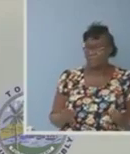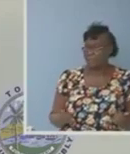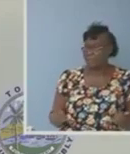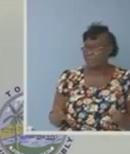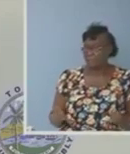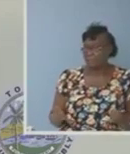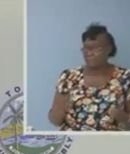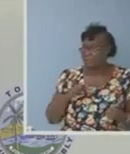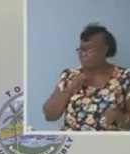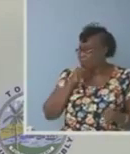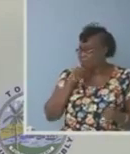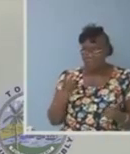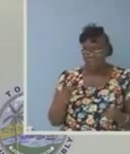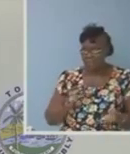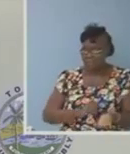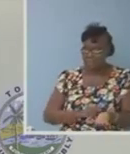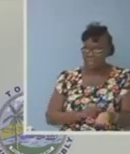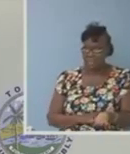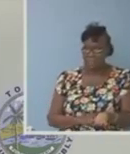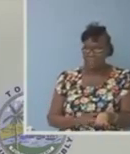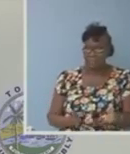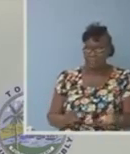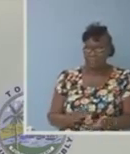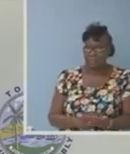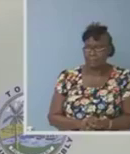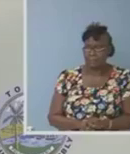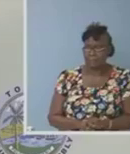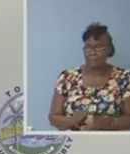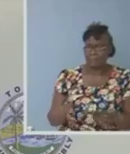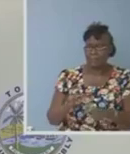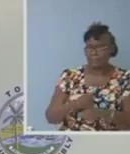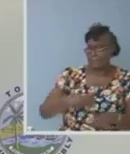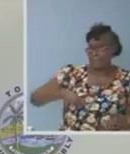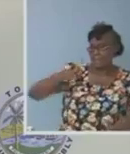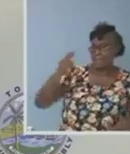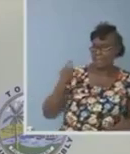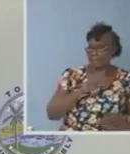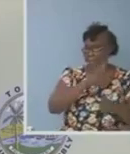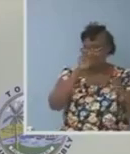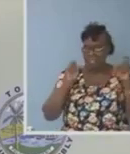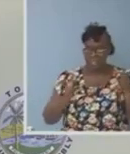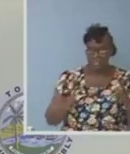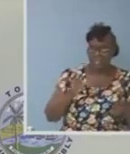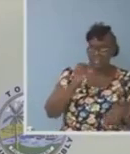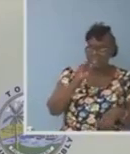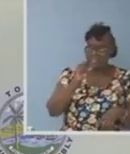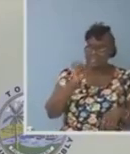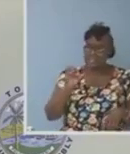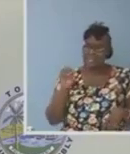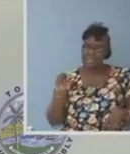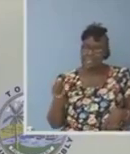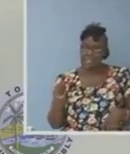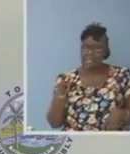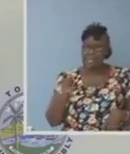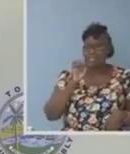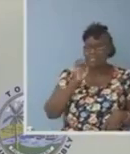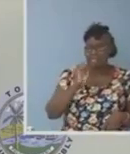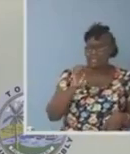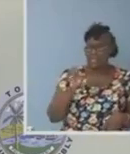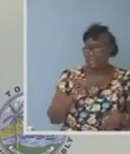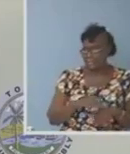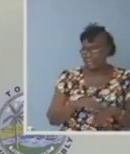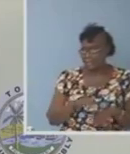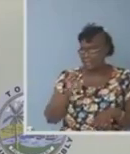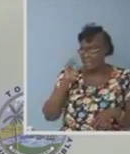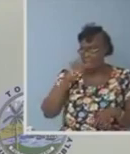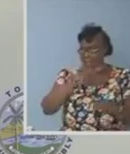hand as we prepare for the high-stake tests like SCA and CSEC, etc. It's